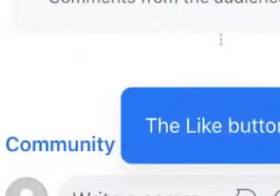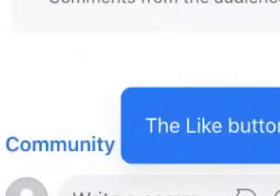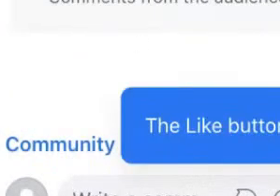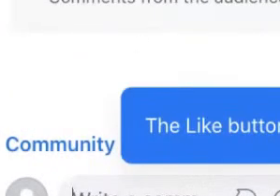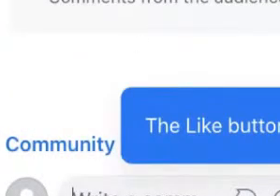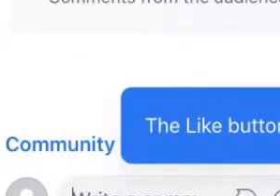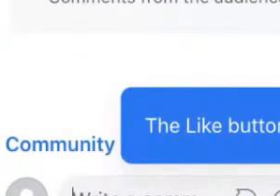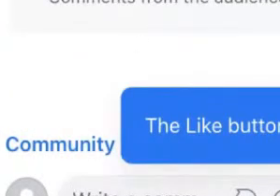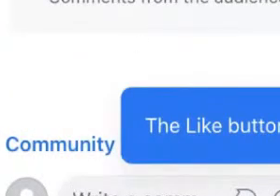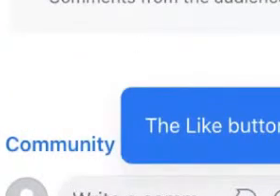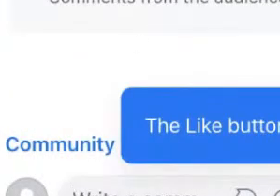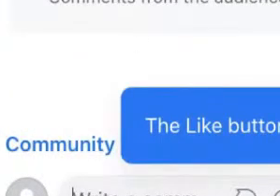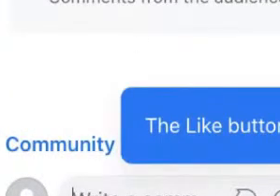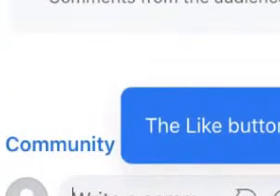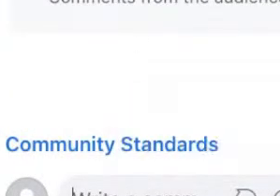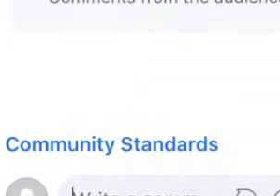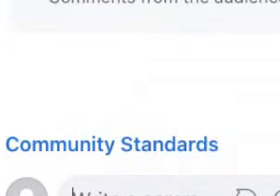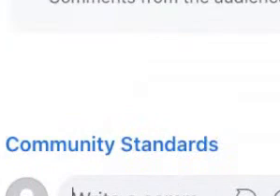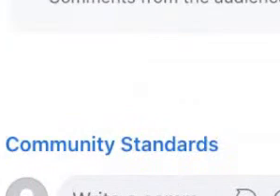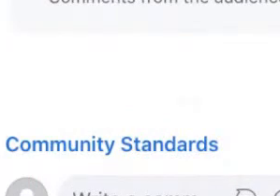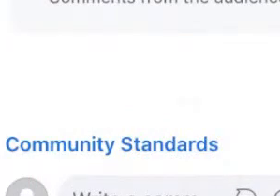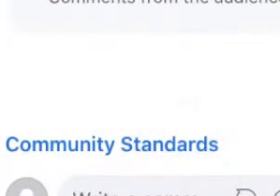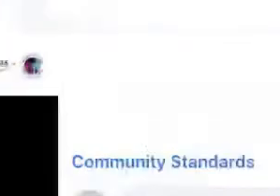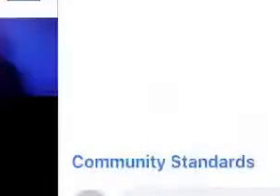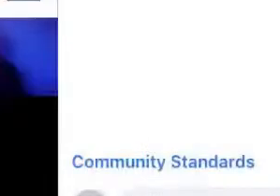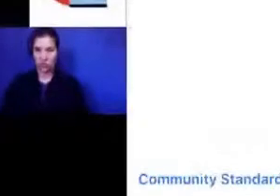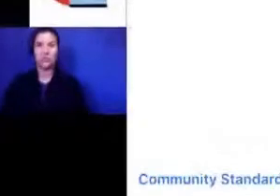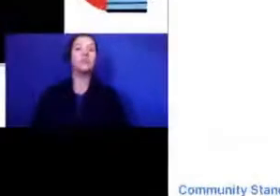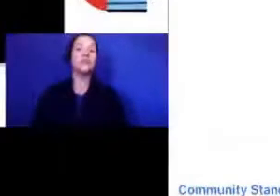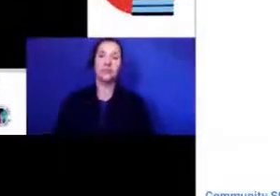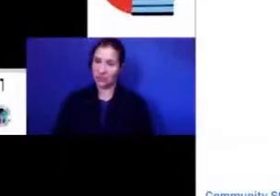Oh, yes.